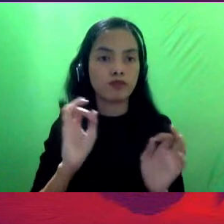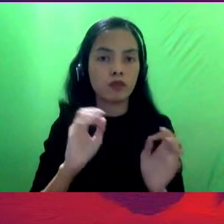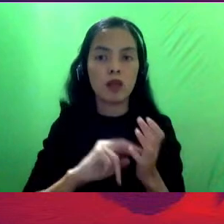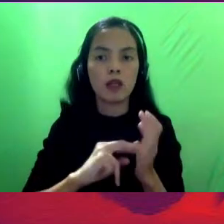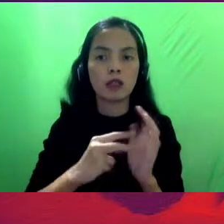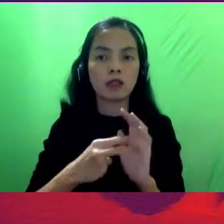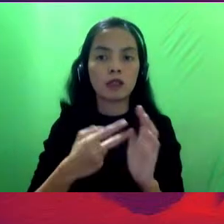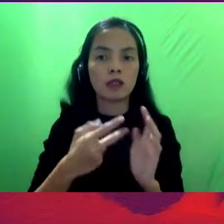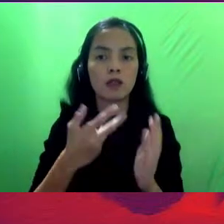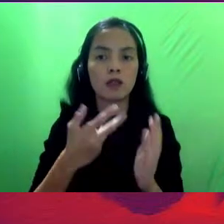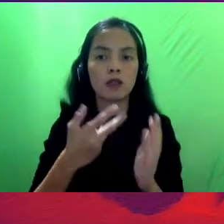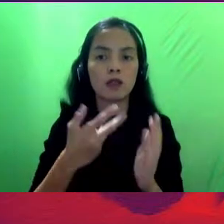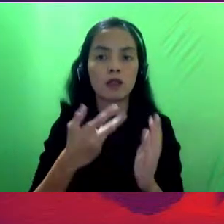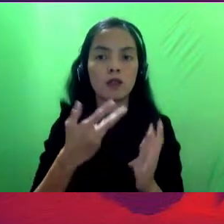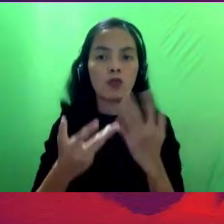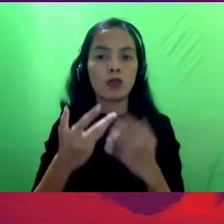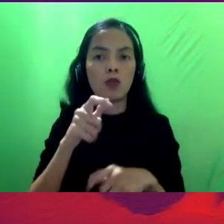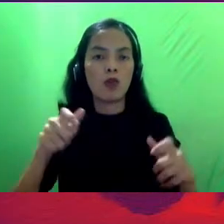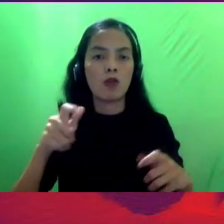of a group